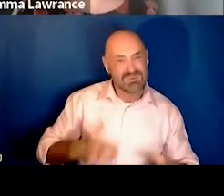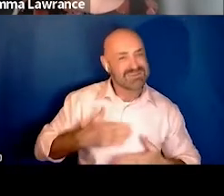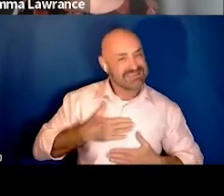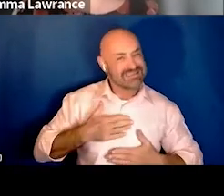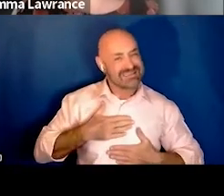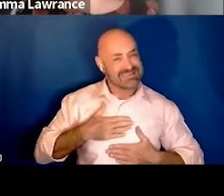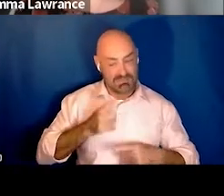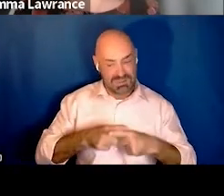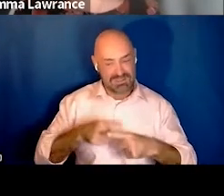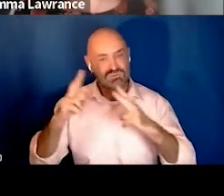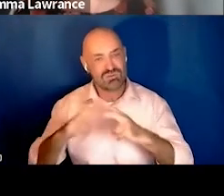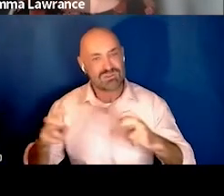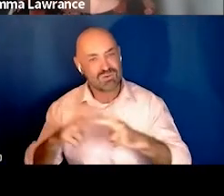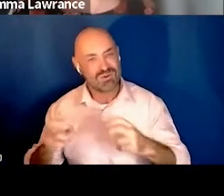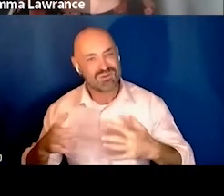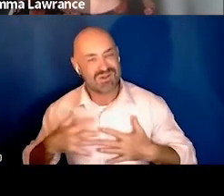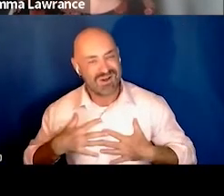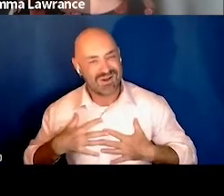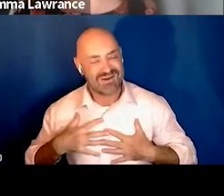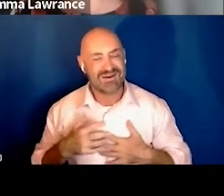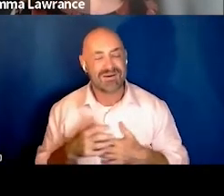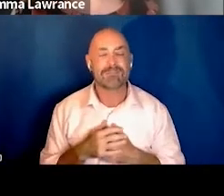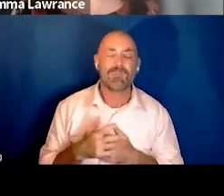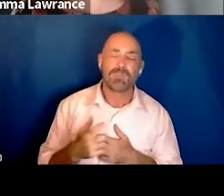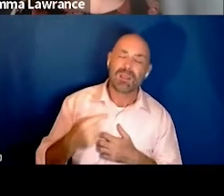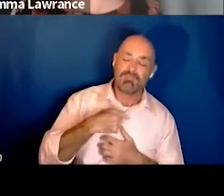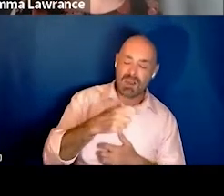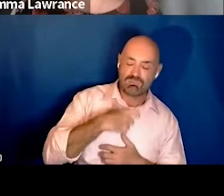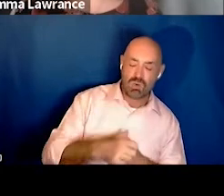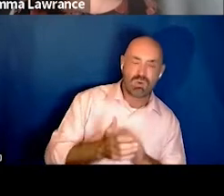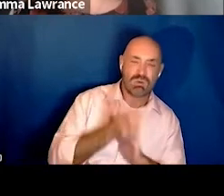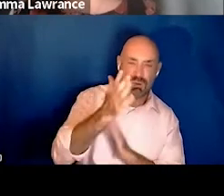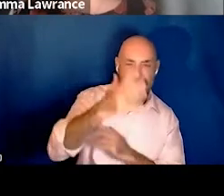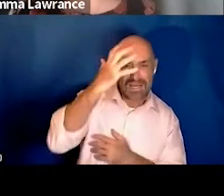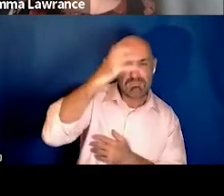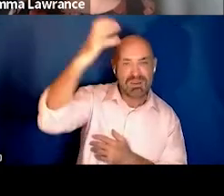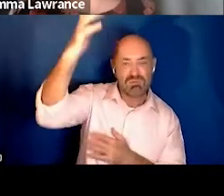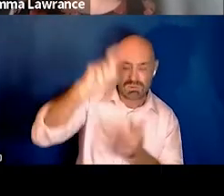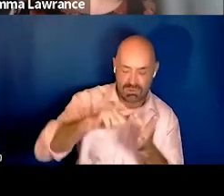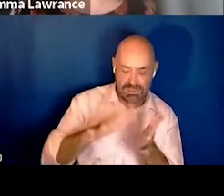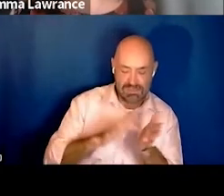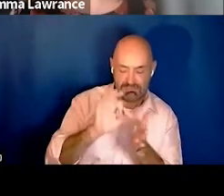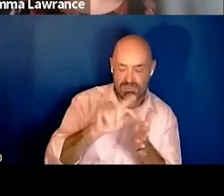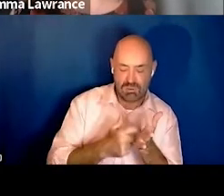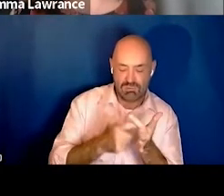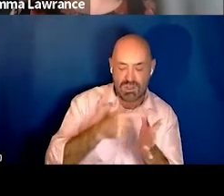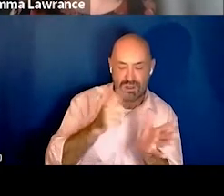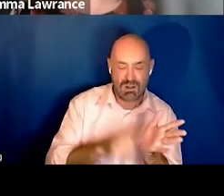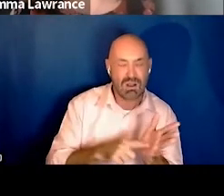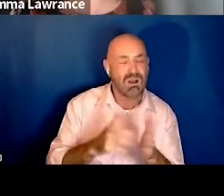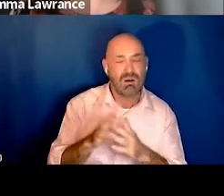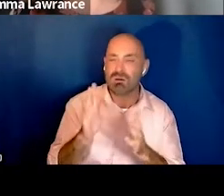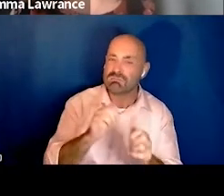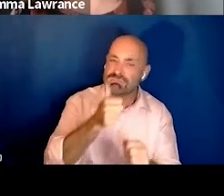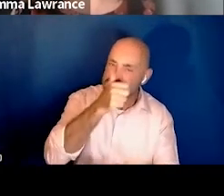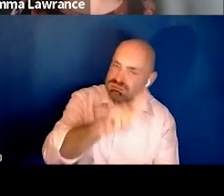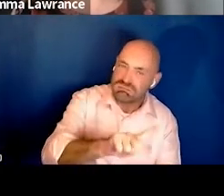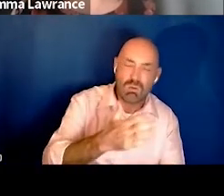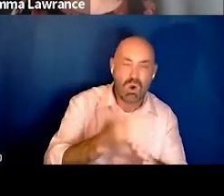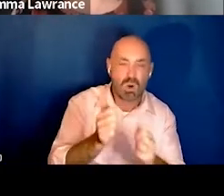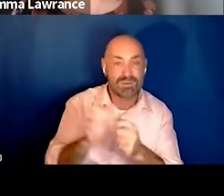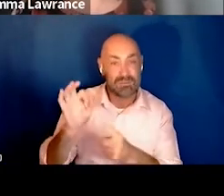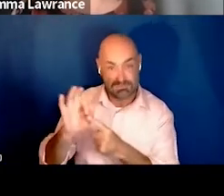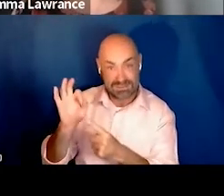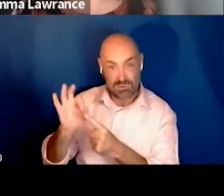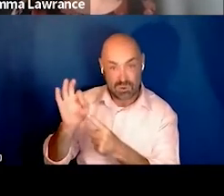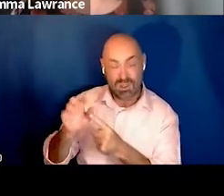researcher. This led me to my role at Imperial. And as Peter said, I've been very honored to work alongside him and the colleagues at